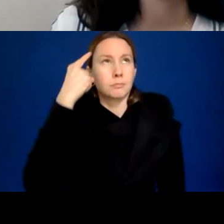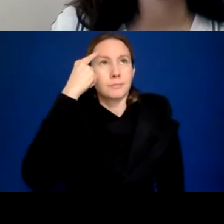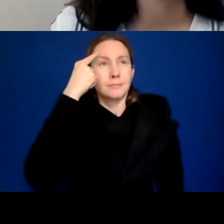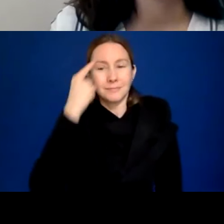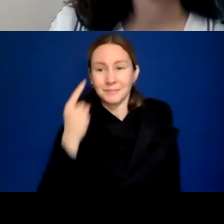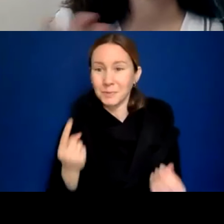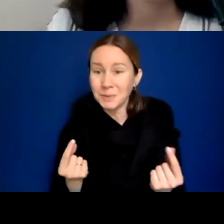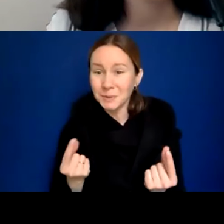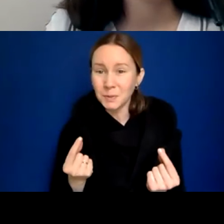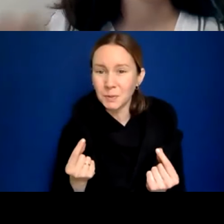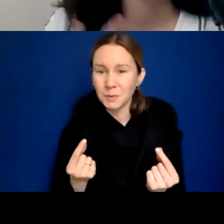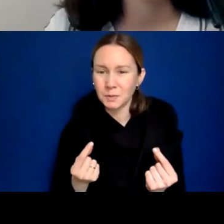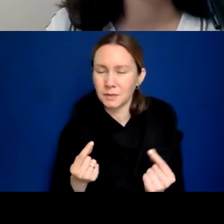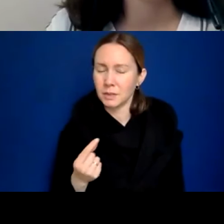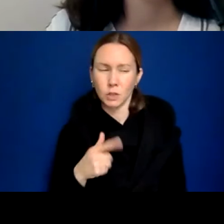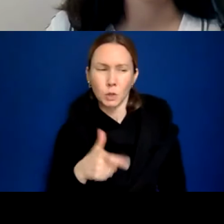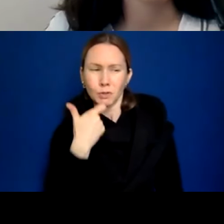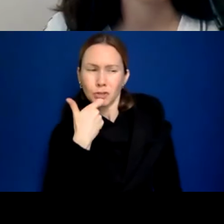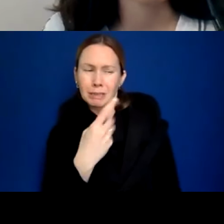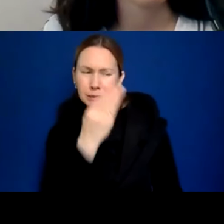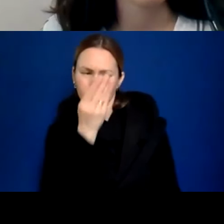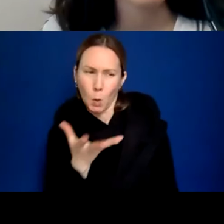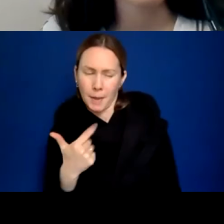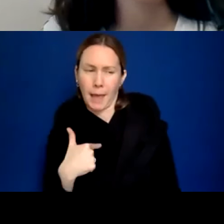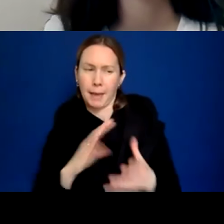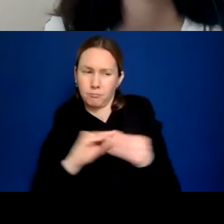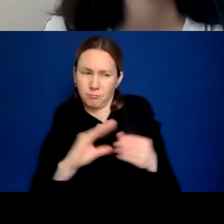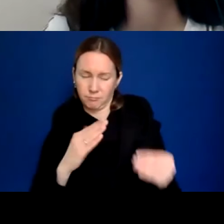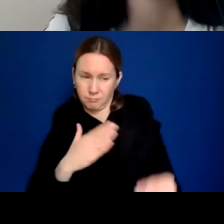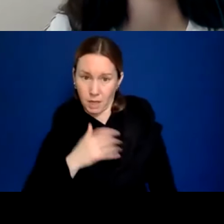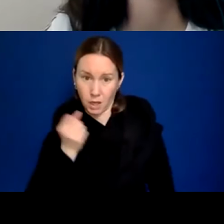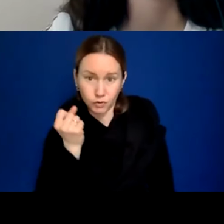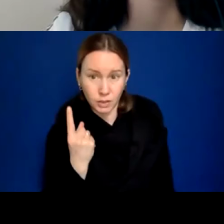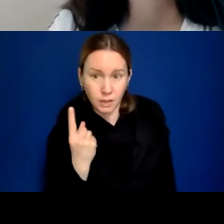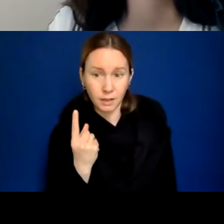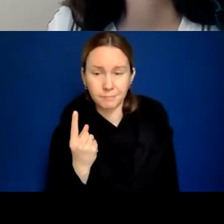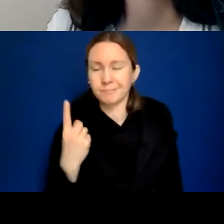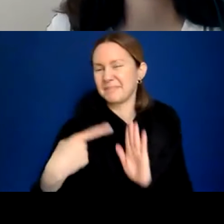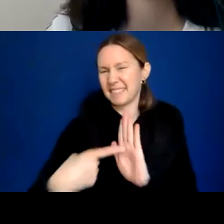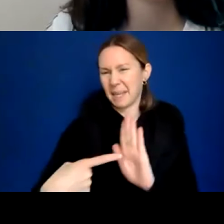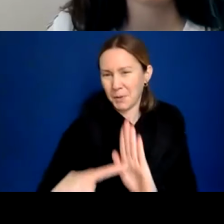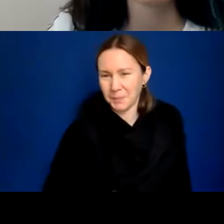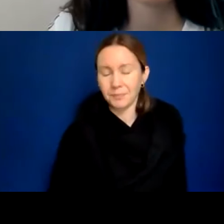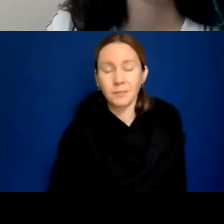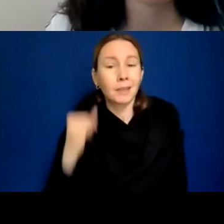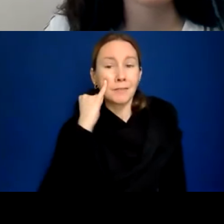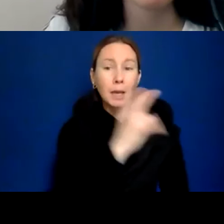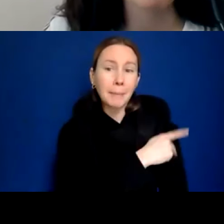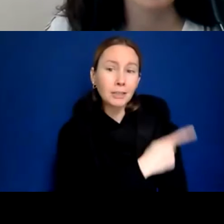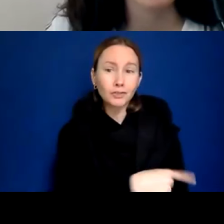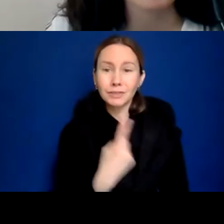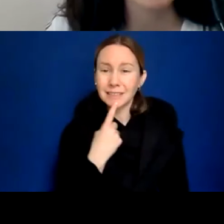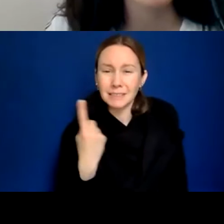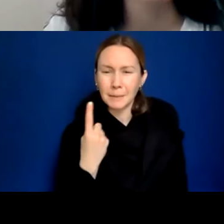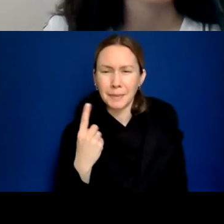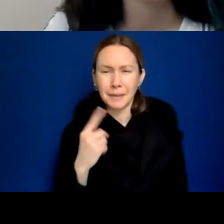can do is repeat back what they've said to you, that what you do understand. So for example, if a patient said something to you and it didn't really make